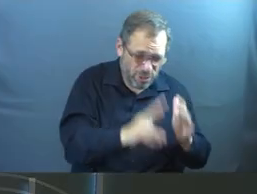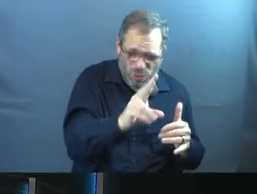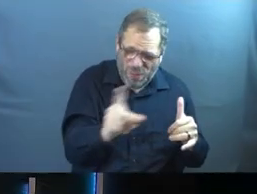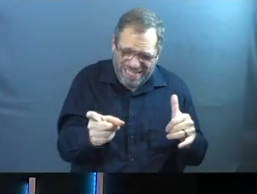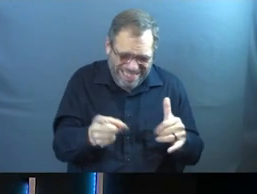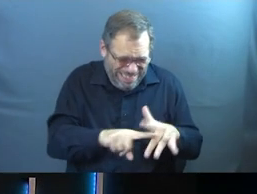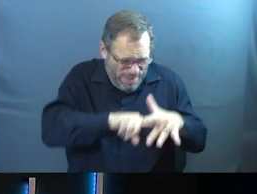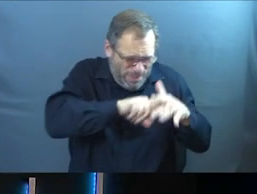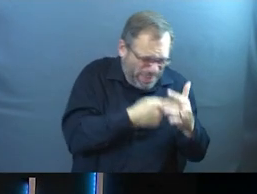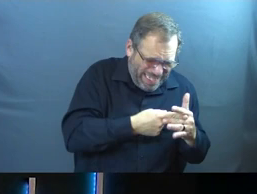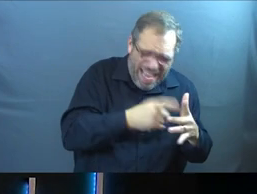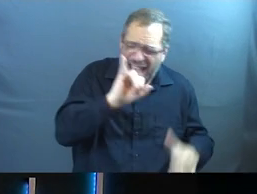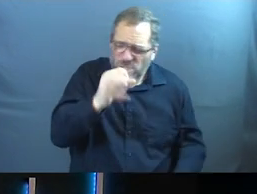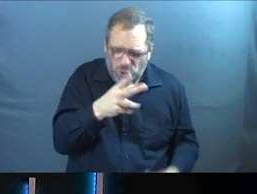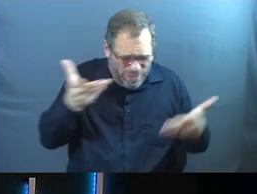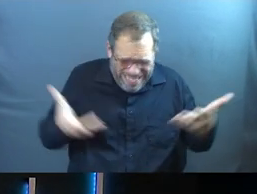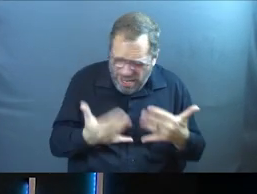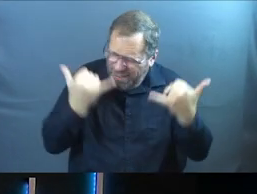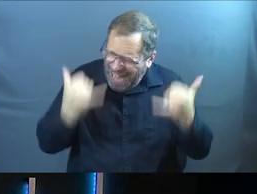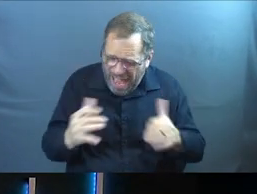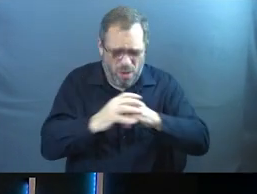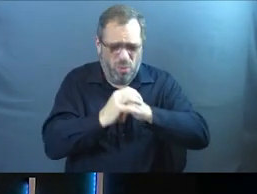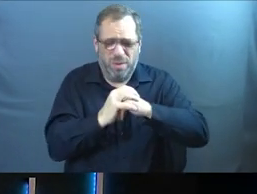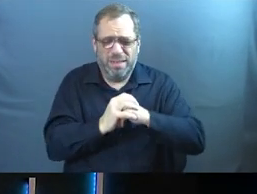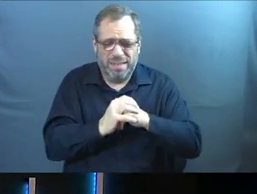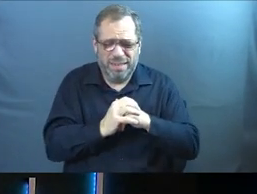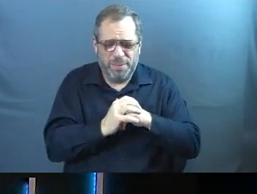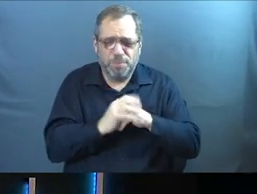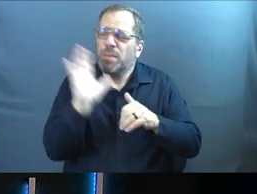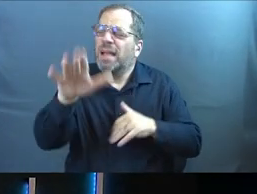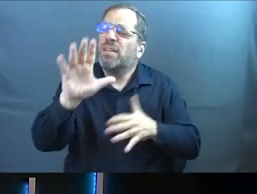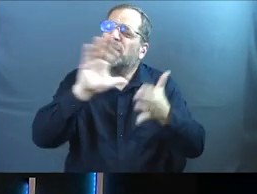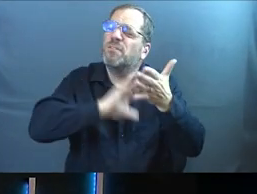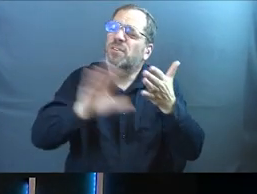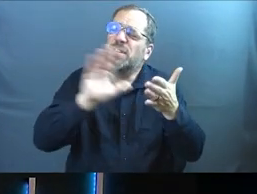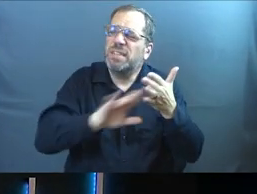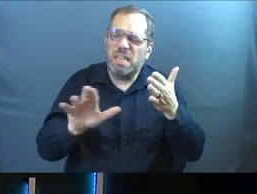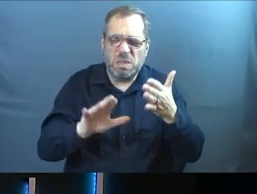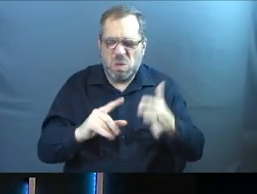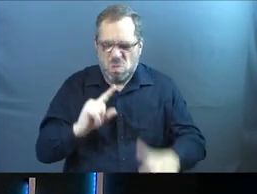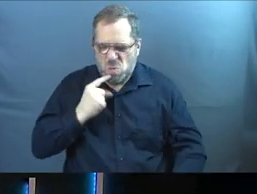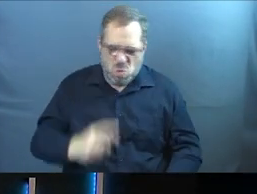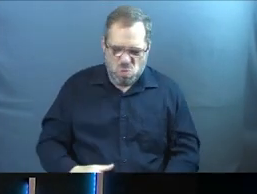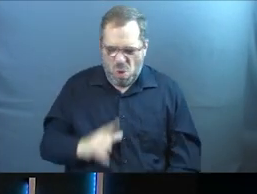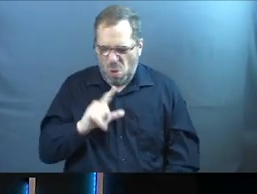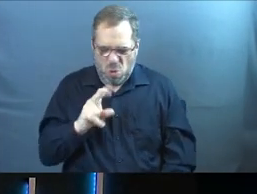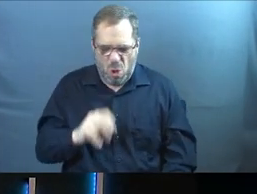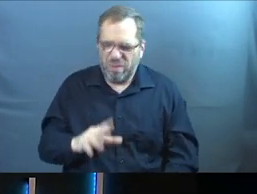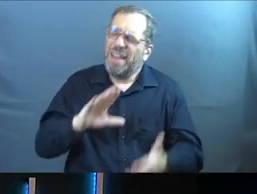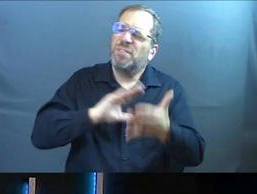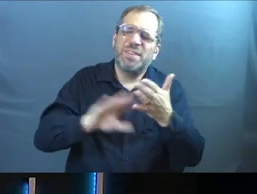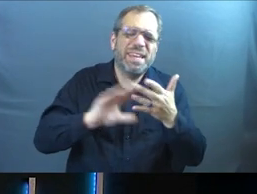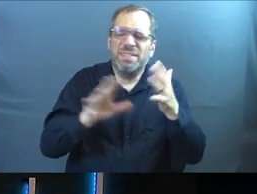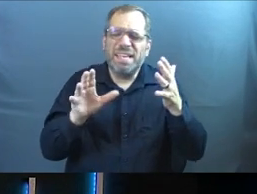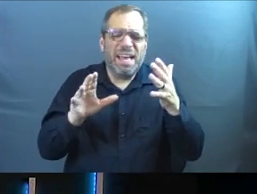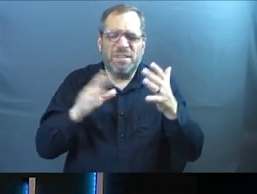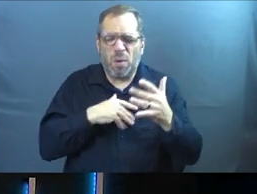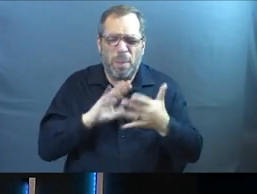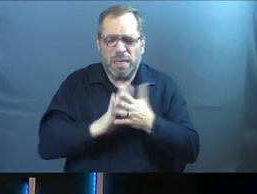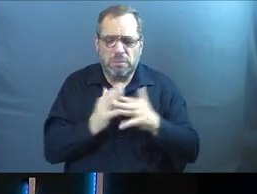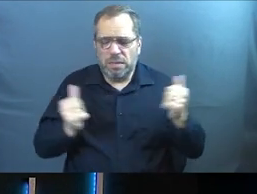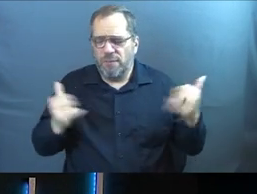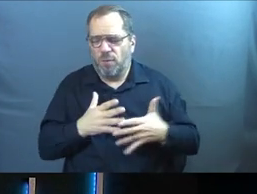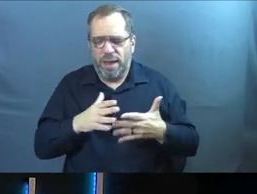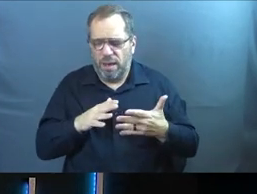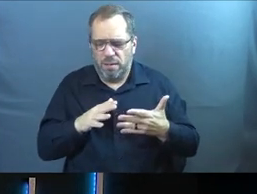the beginning. God, and your joy is here for us now. And God, forgive us for being too serious about stuff. And forgive us for getting